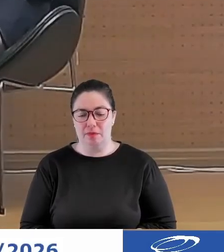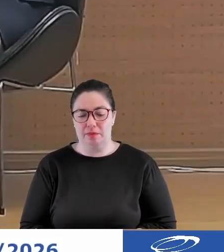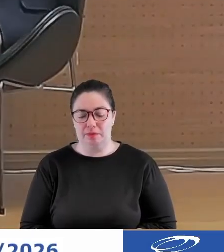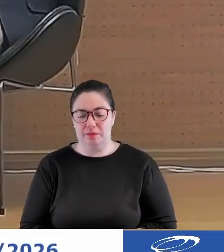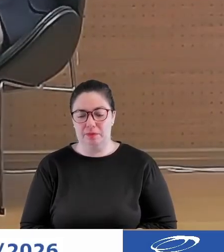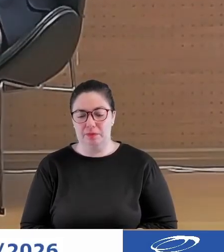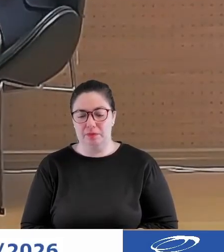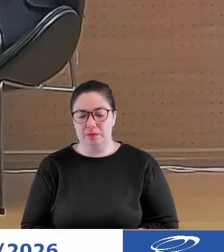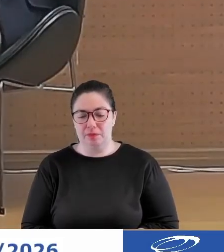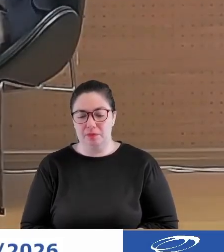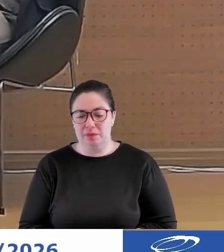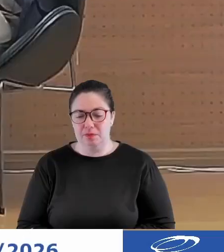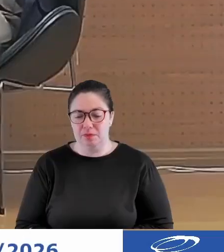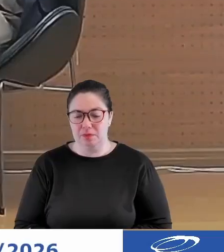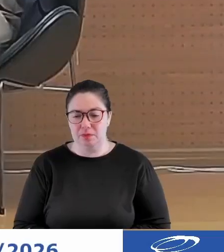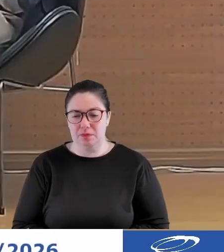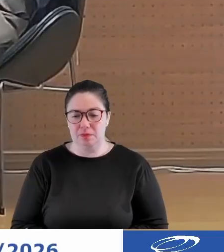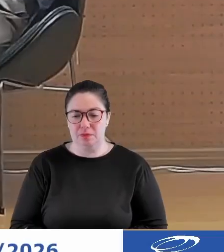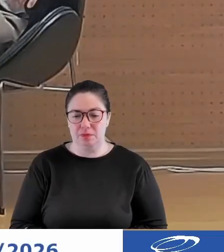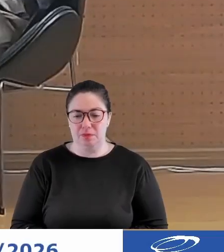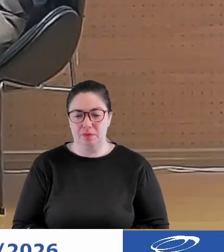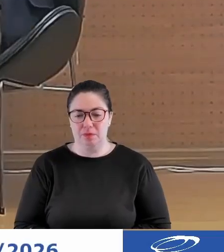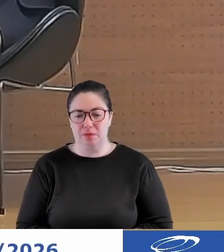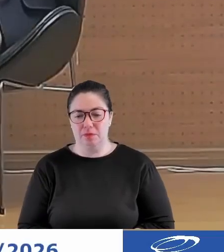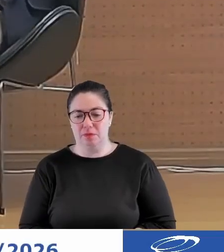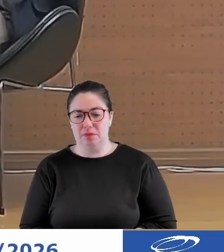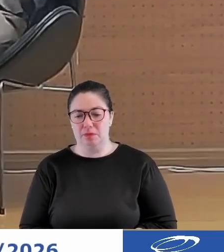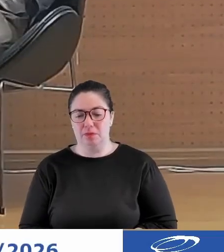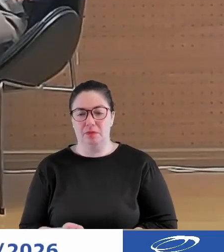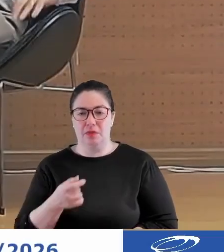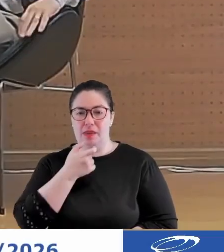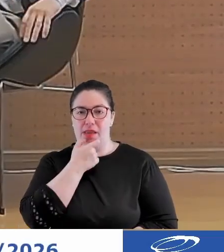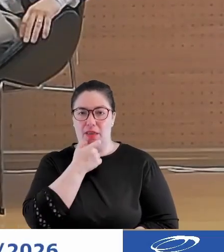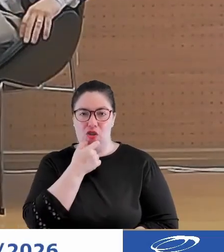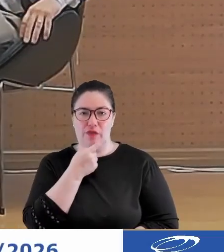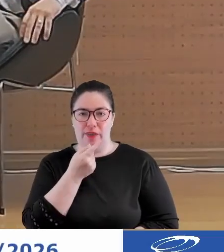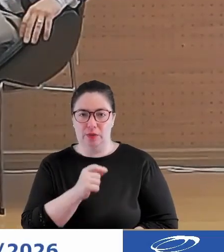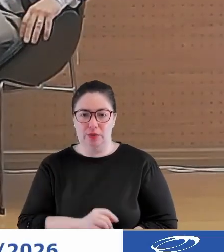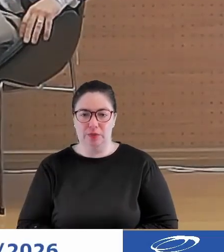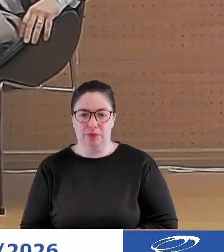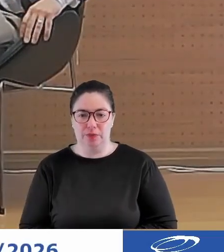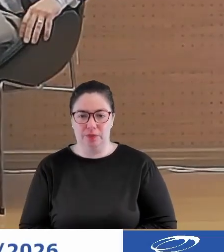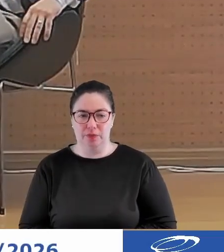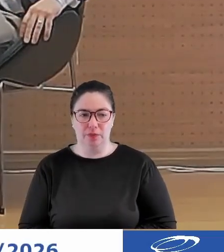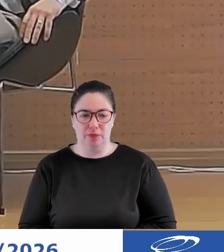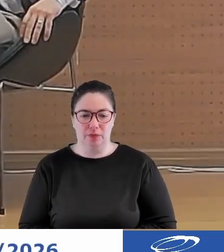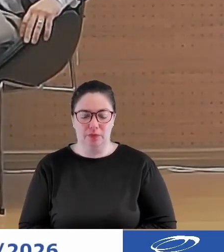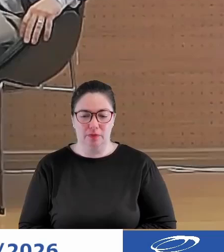experience, which antibiotics or classes of antibiotics do you think there is the